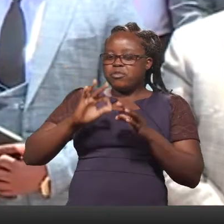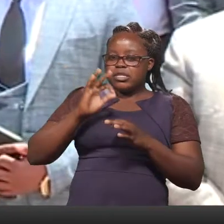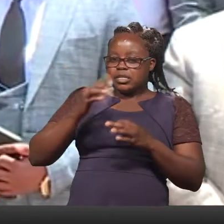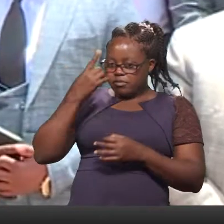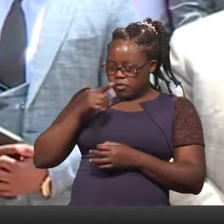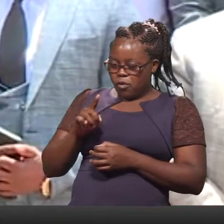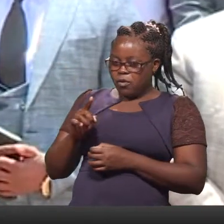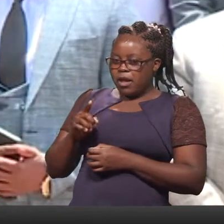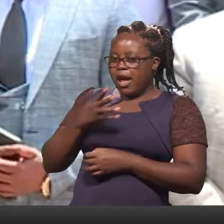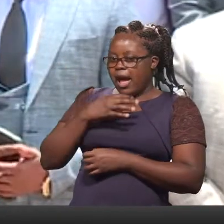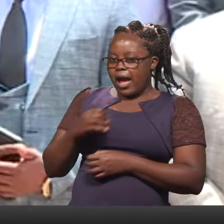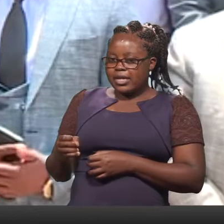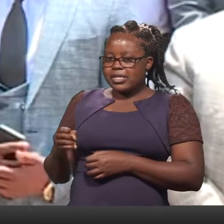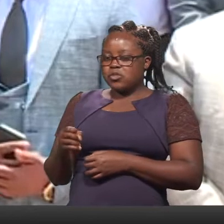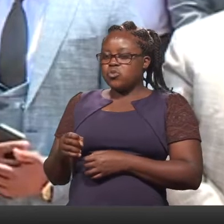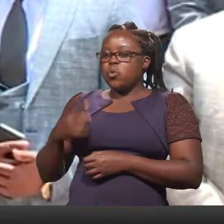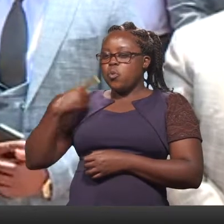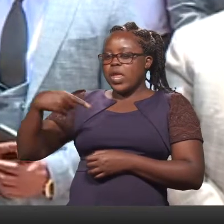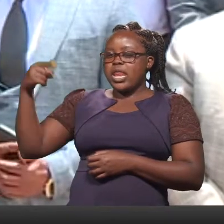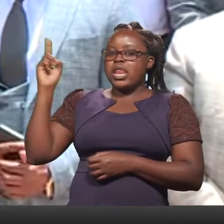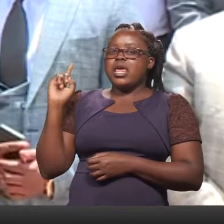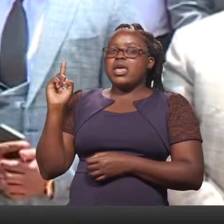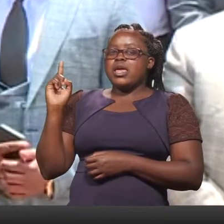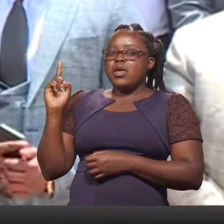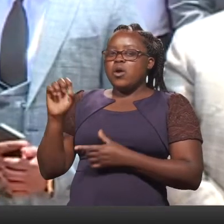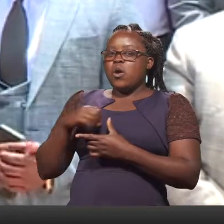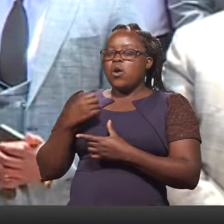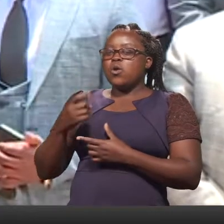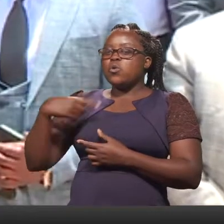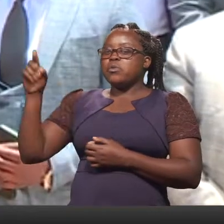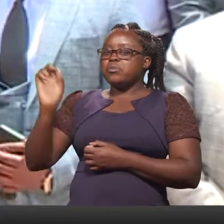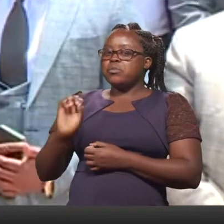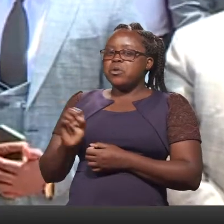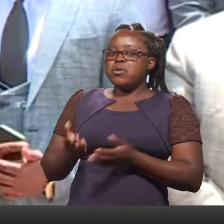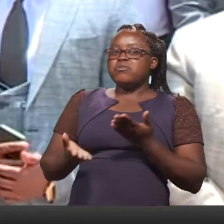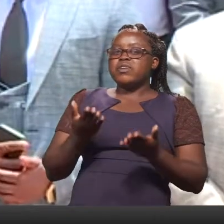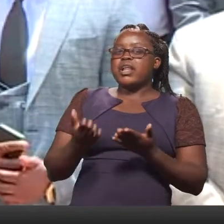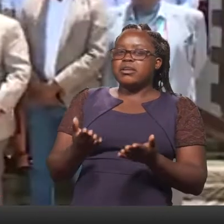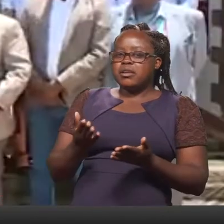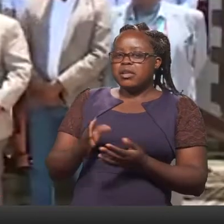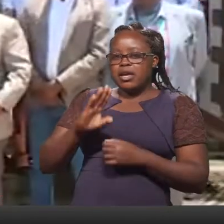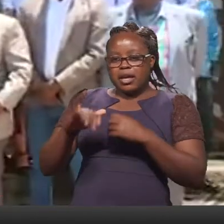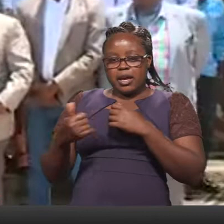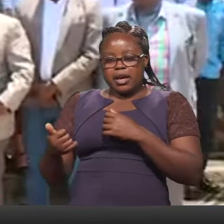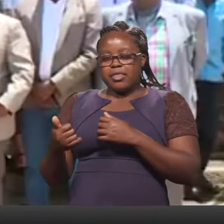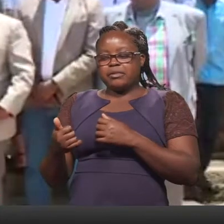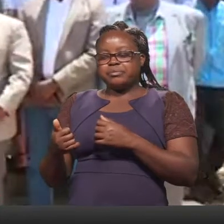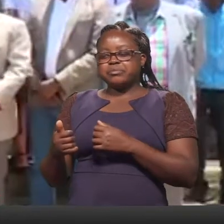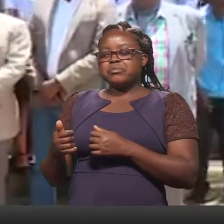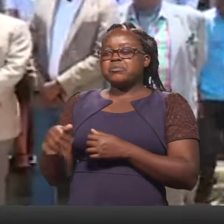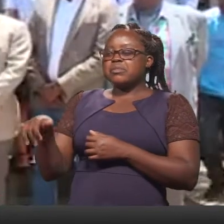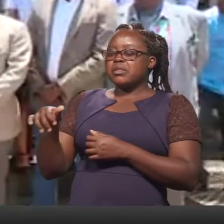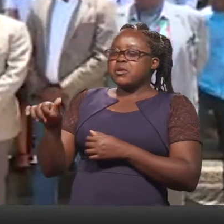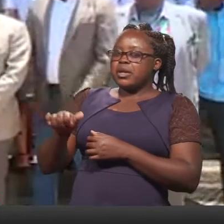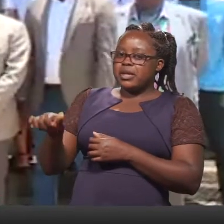to be voted for and to win or not win fairly. Kwingineko,